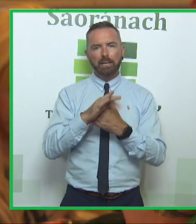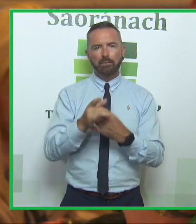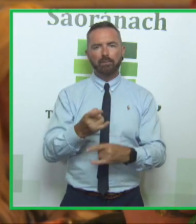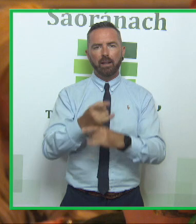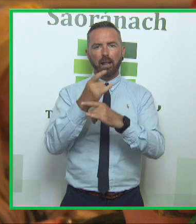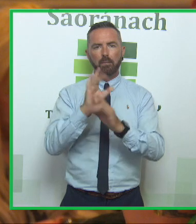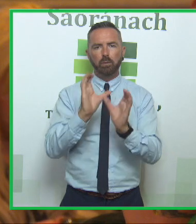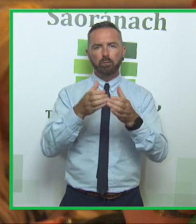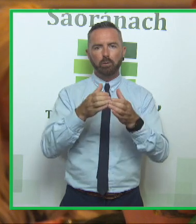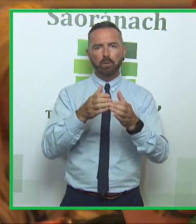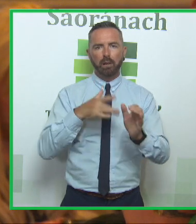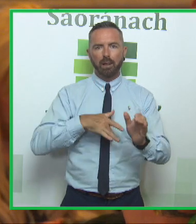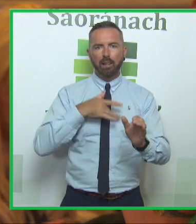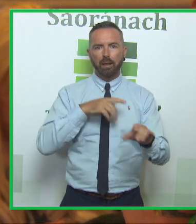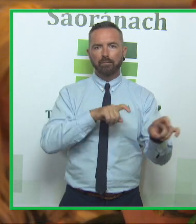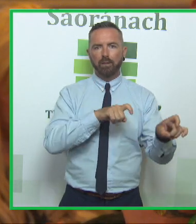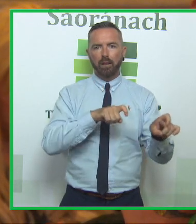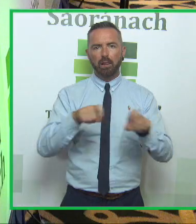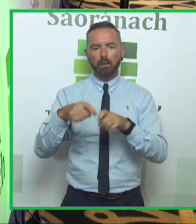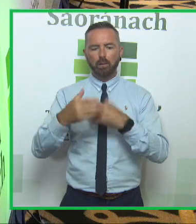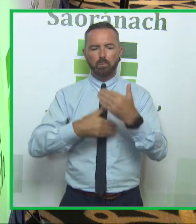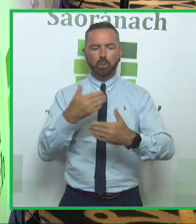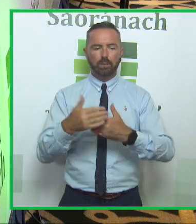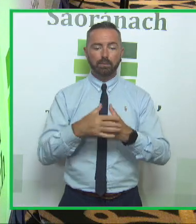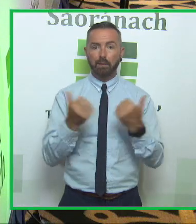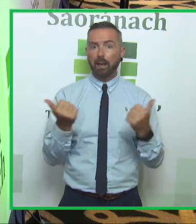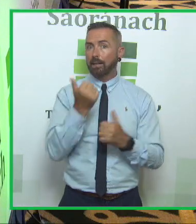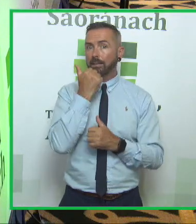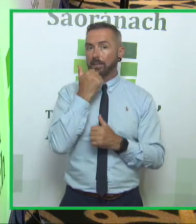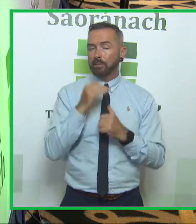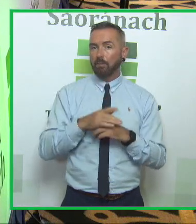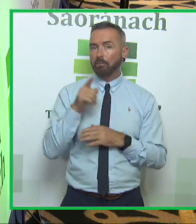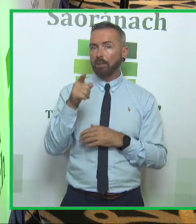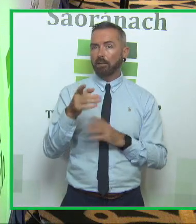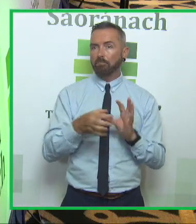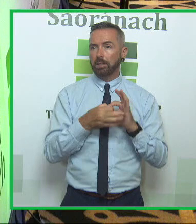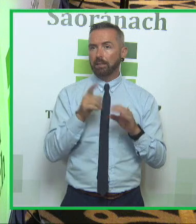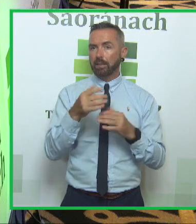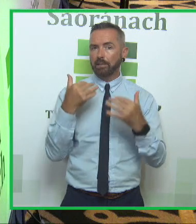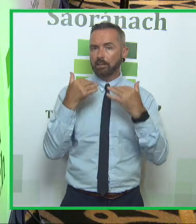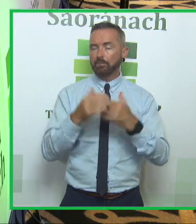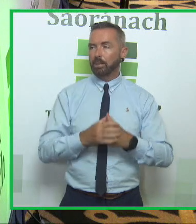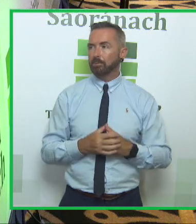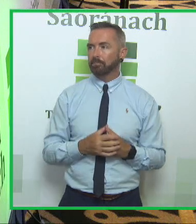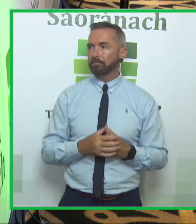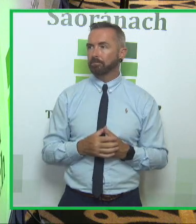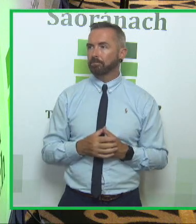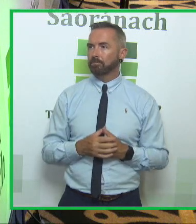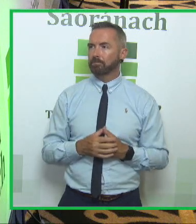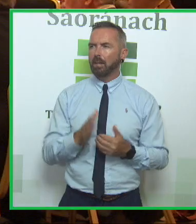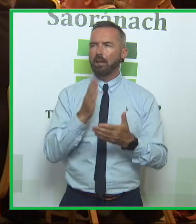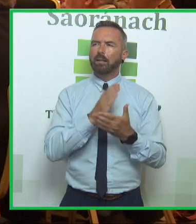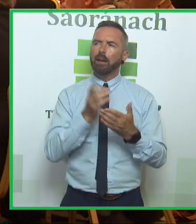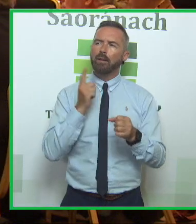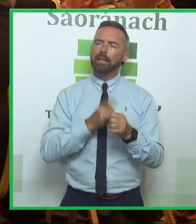is usually a lifelong process. Do you have any statistics or data in relation to that? So I can just clarify one last